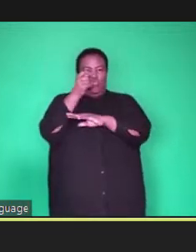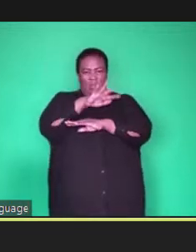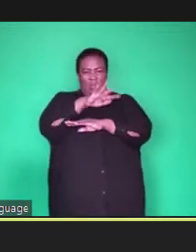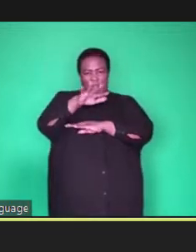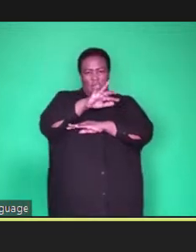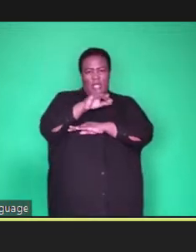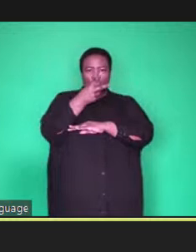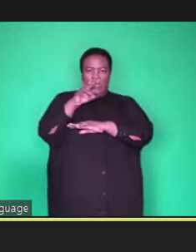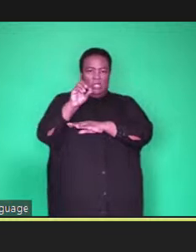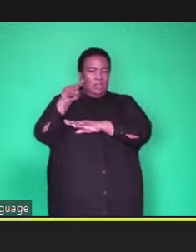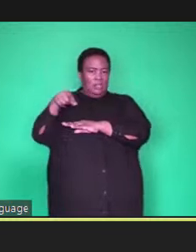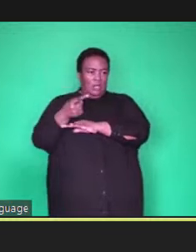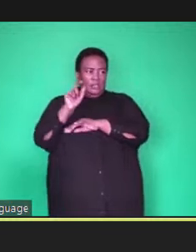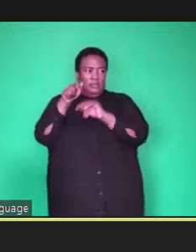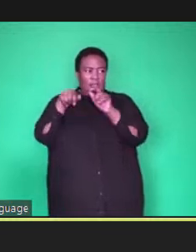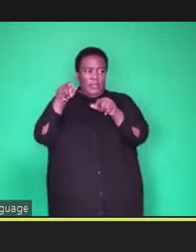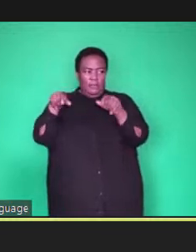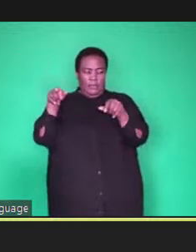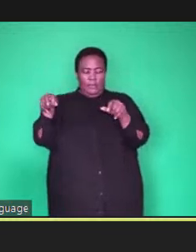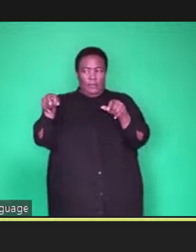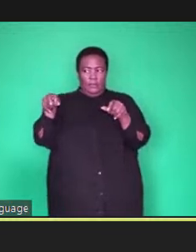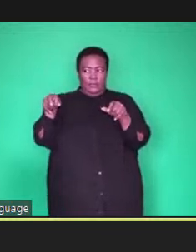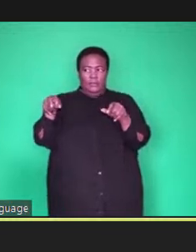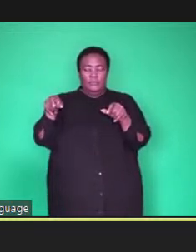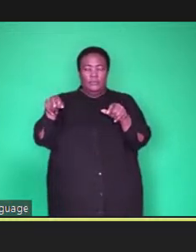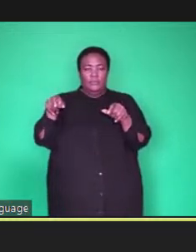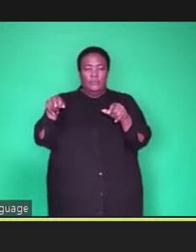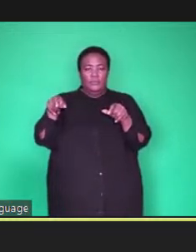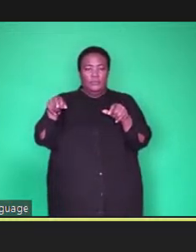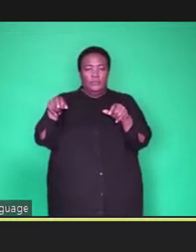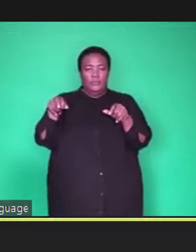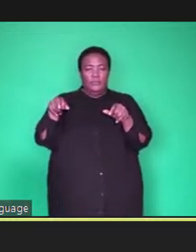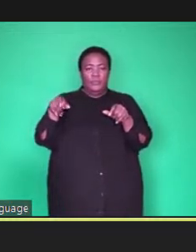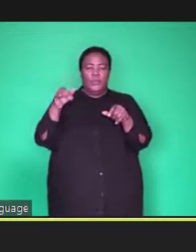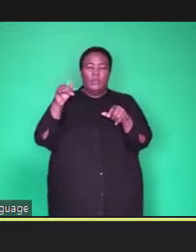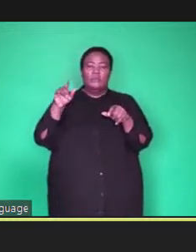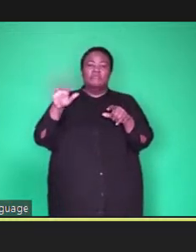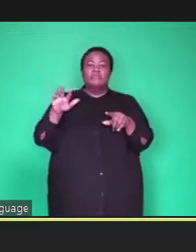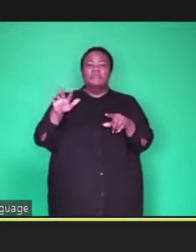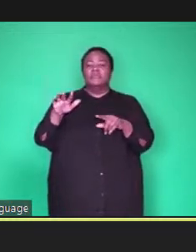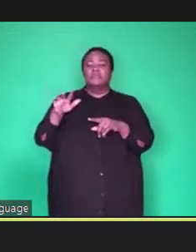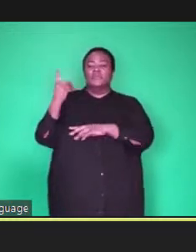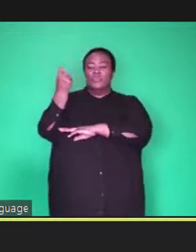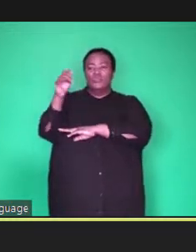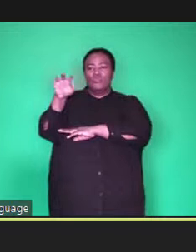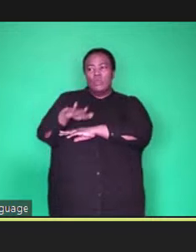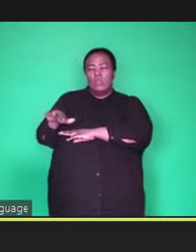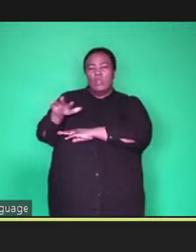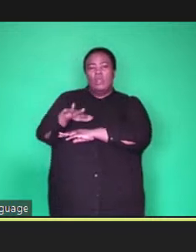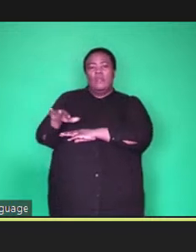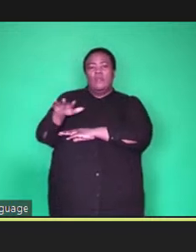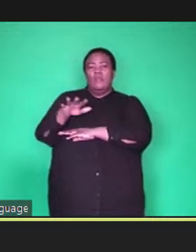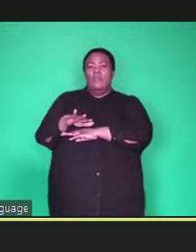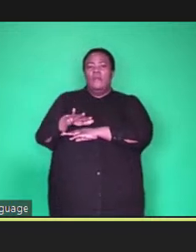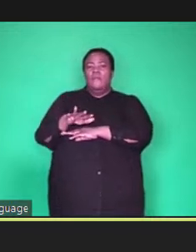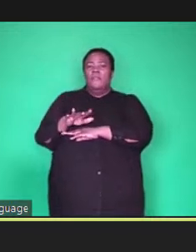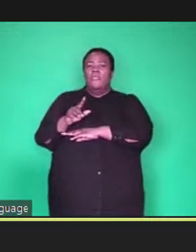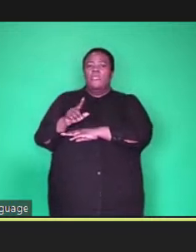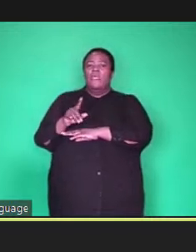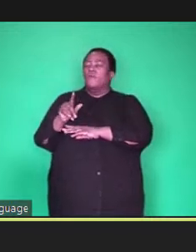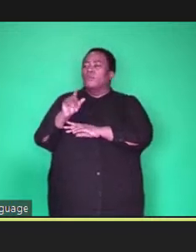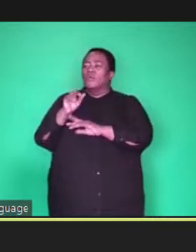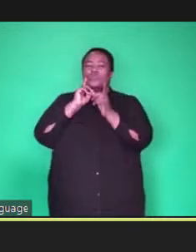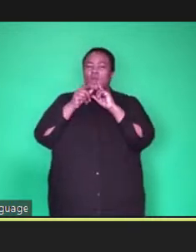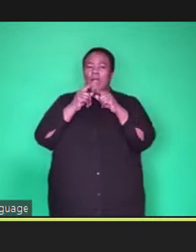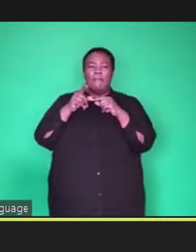people. Densely settled rural area and a former Bantustan. And while it's fascinating, I won't go into Mozambican